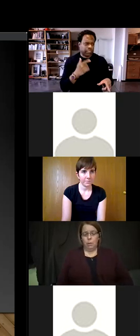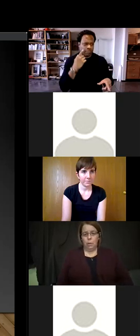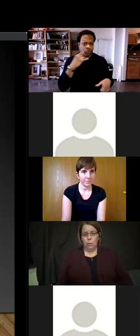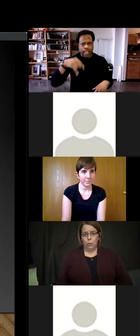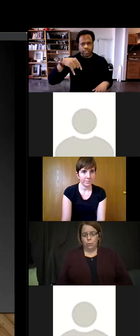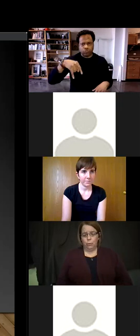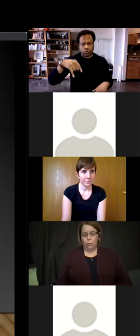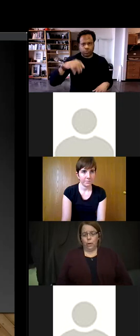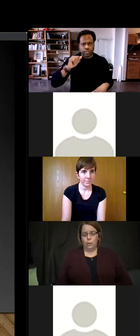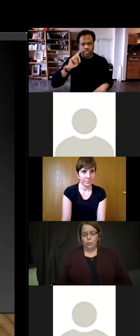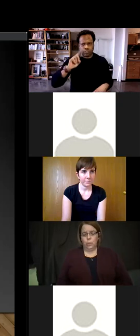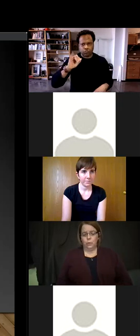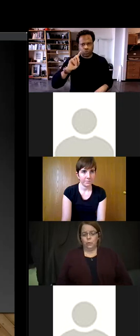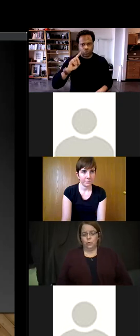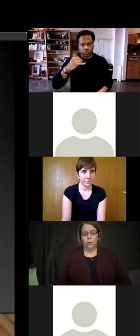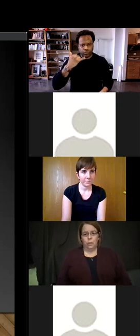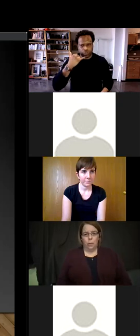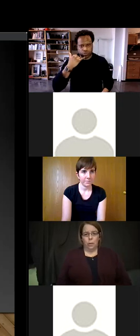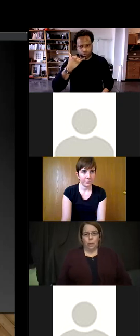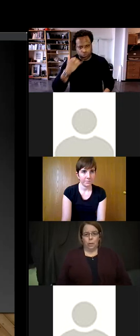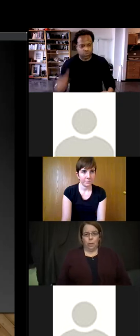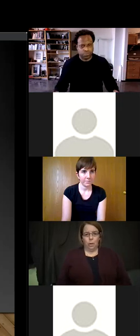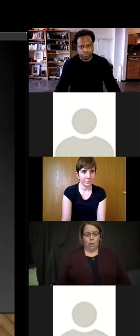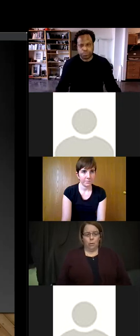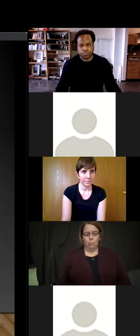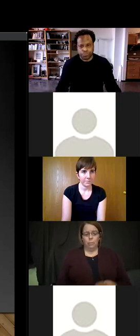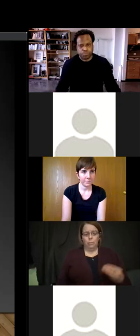And then big note for Android users,